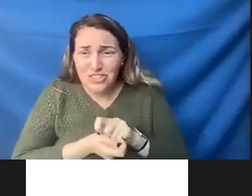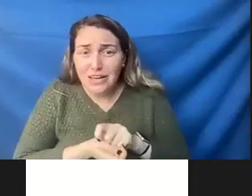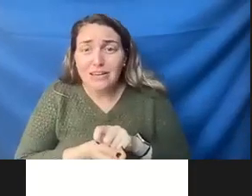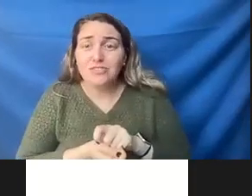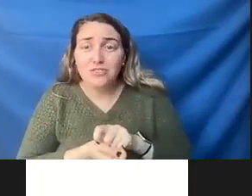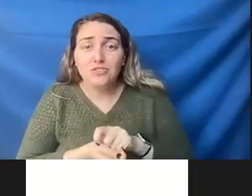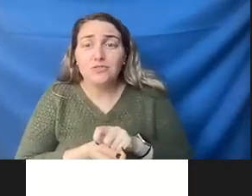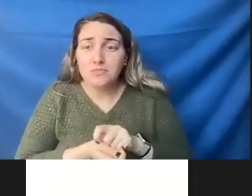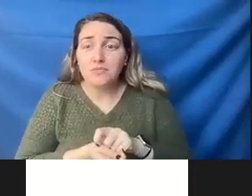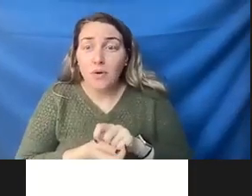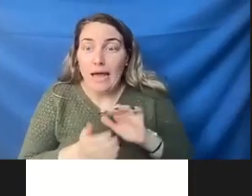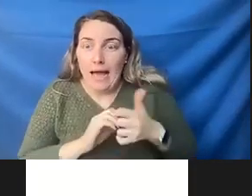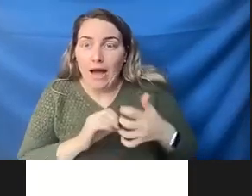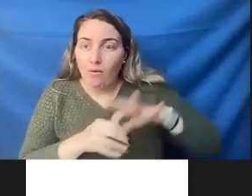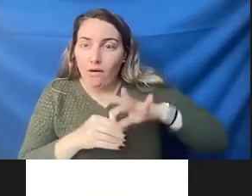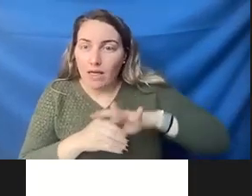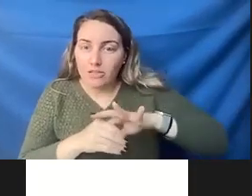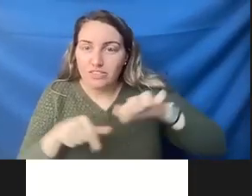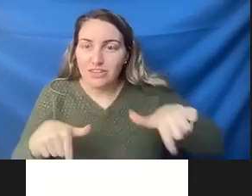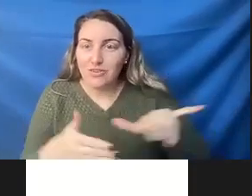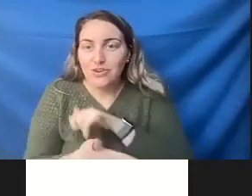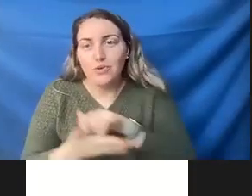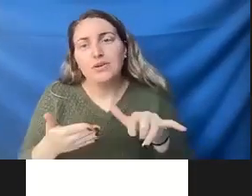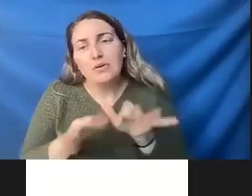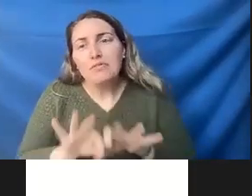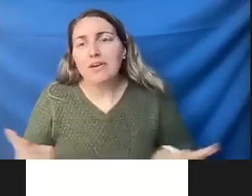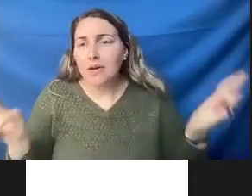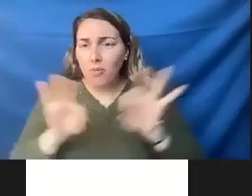York, and we want everyone to be aware of it. There's